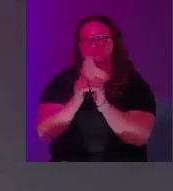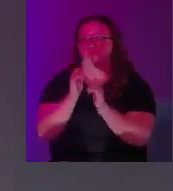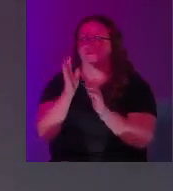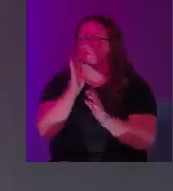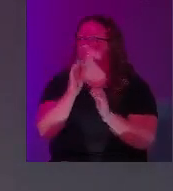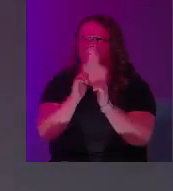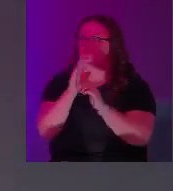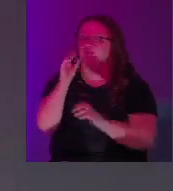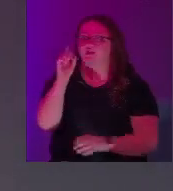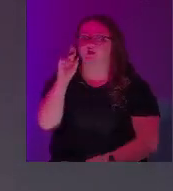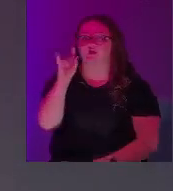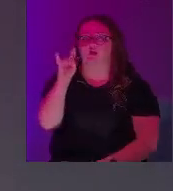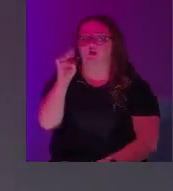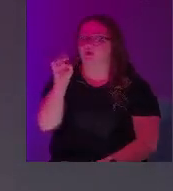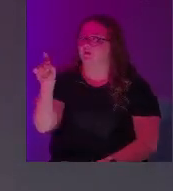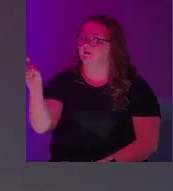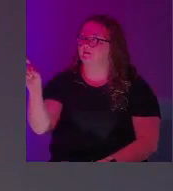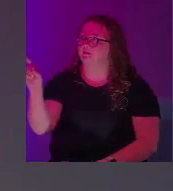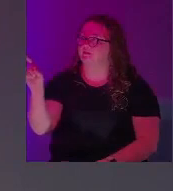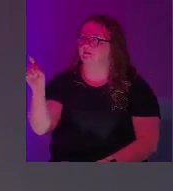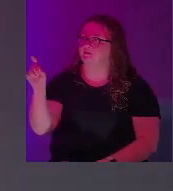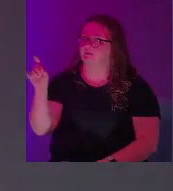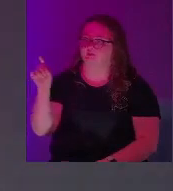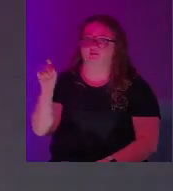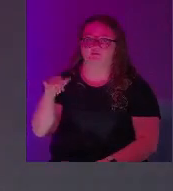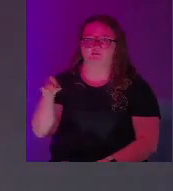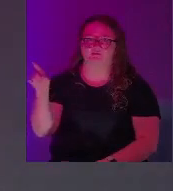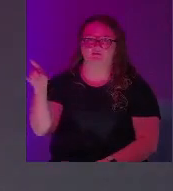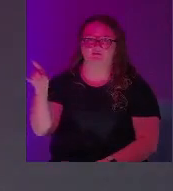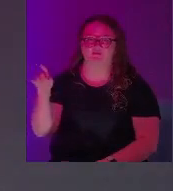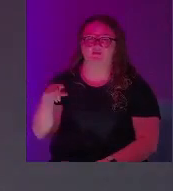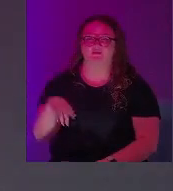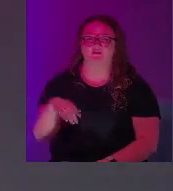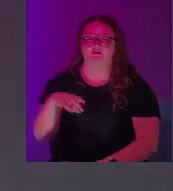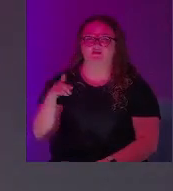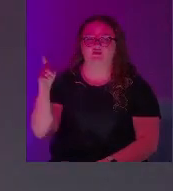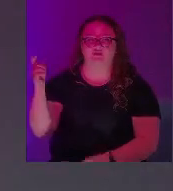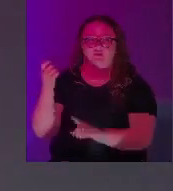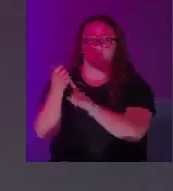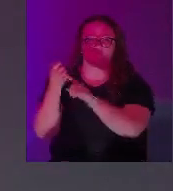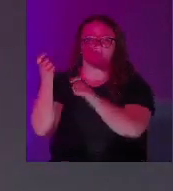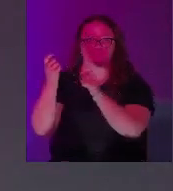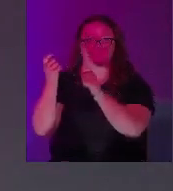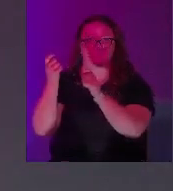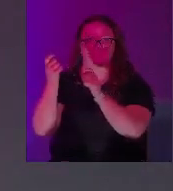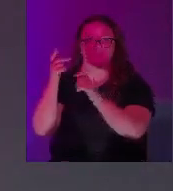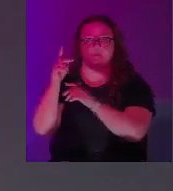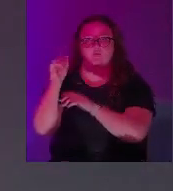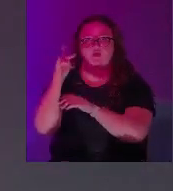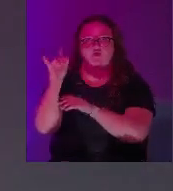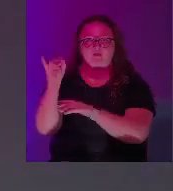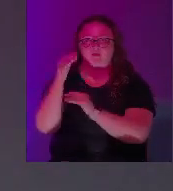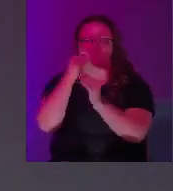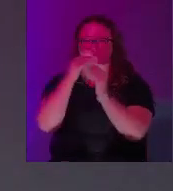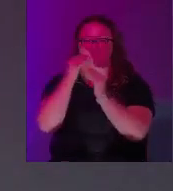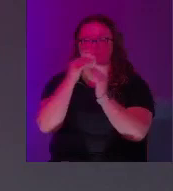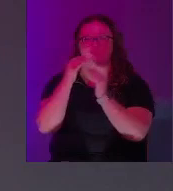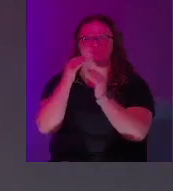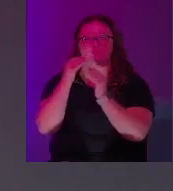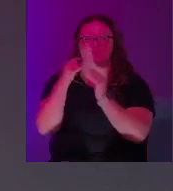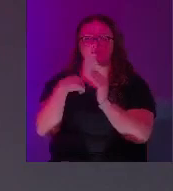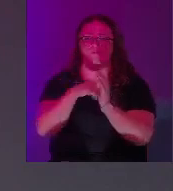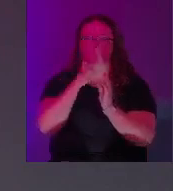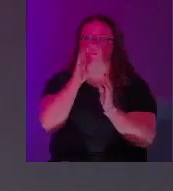hand. She's the overseer of the pantry, or any of the pastors, and we will work to get